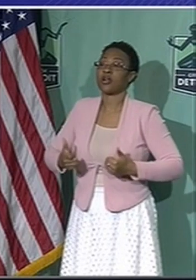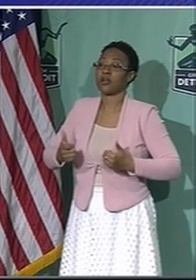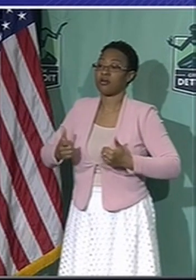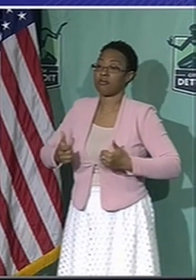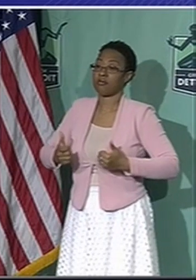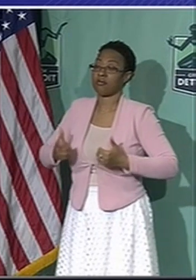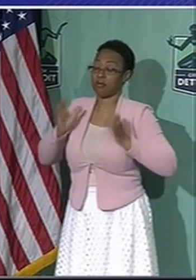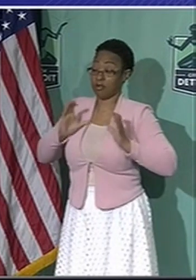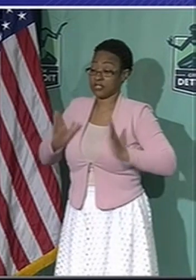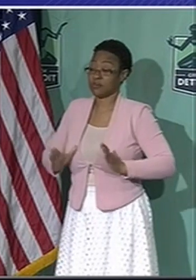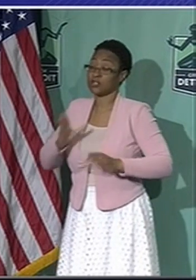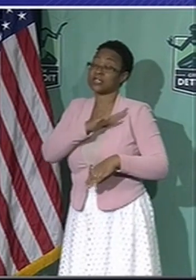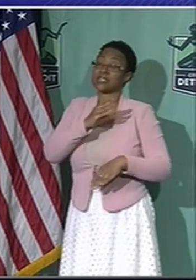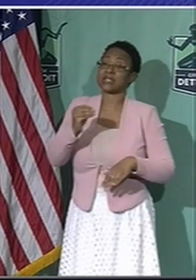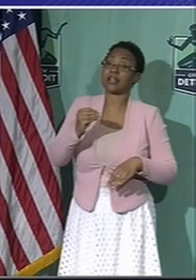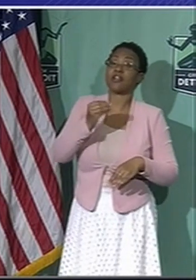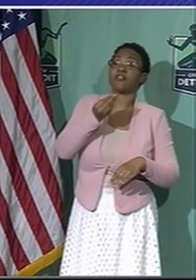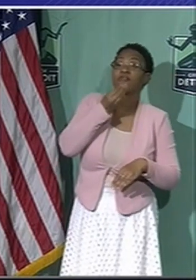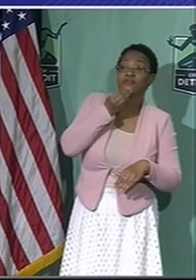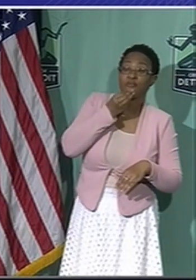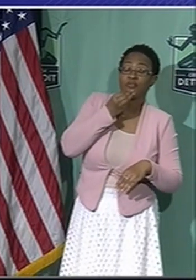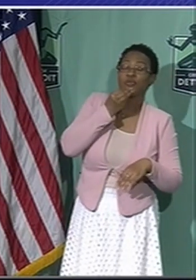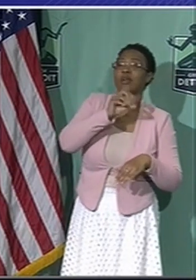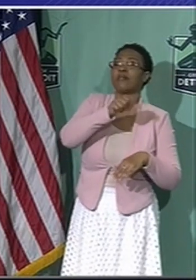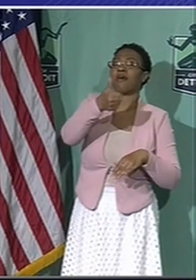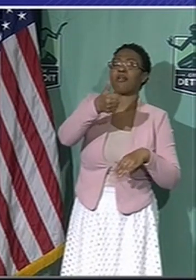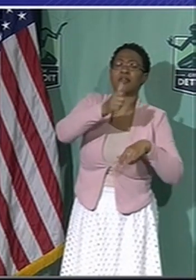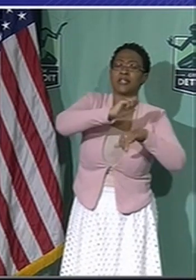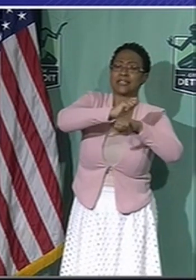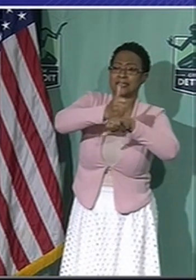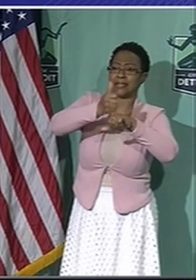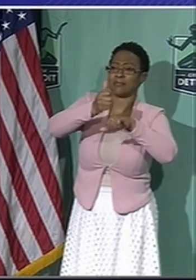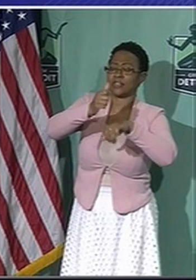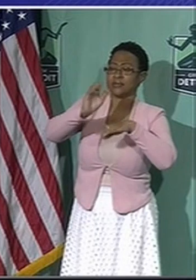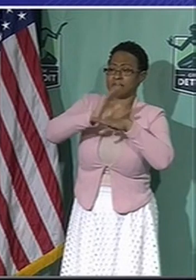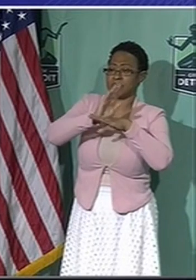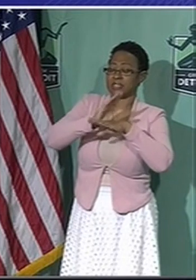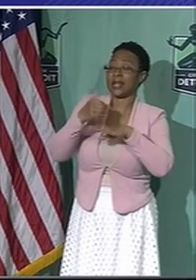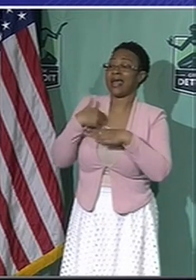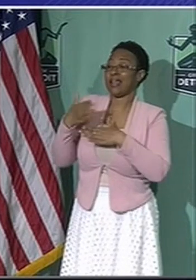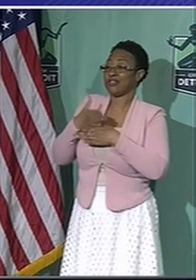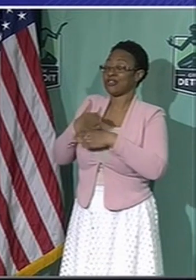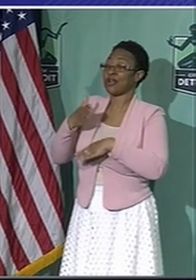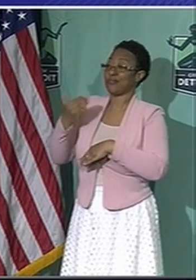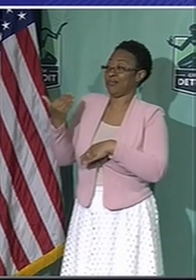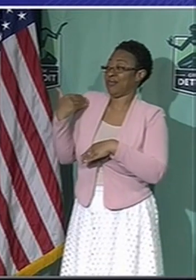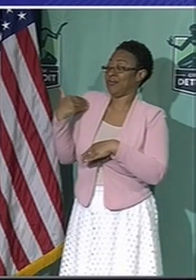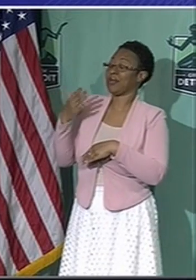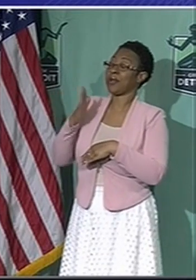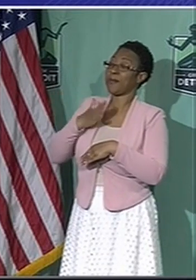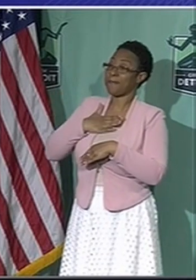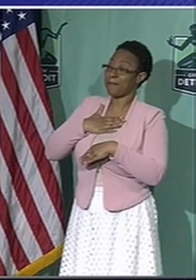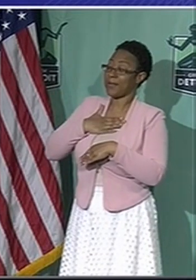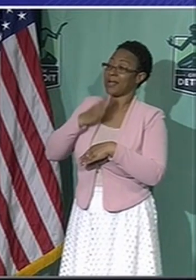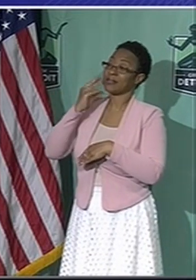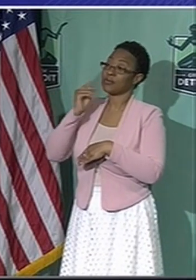at food and pharmacy and other establishments. So I've shared with you previously about my experiences at